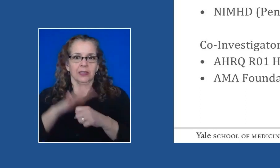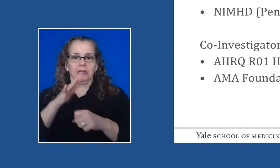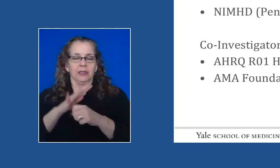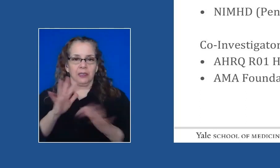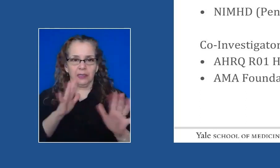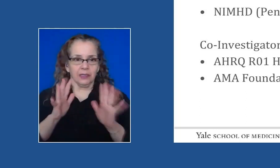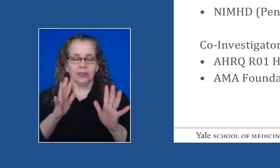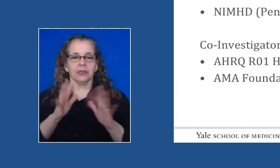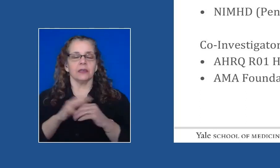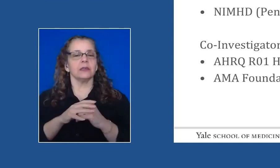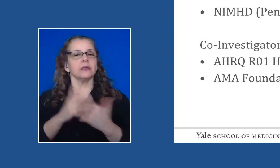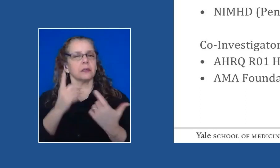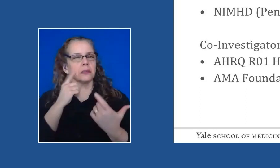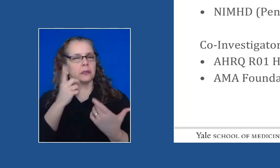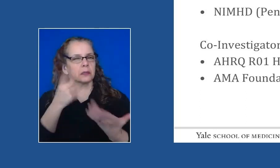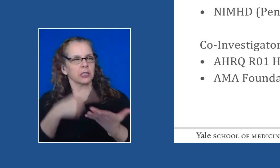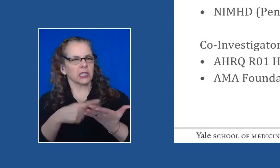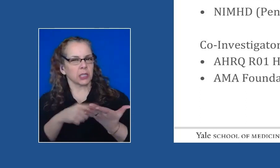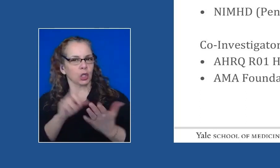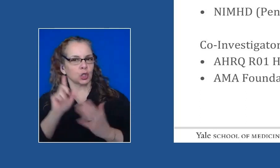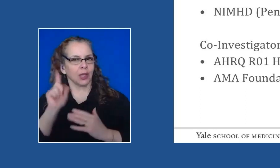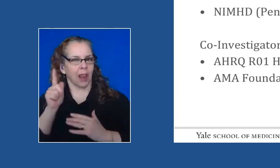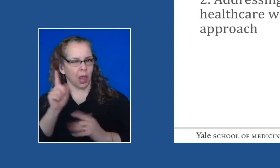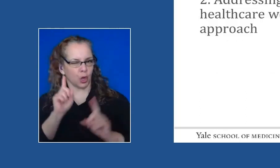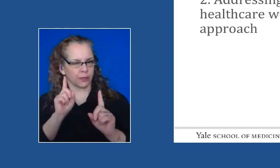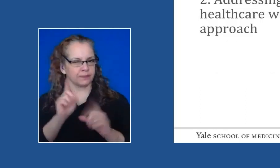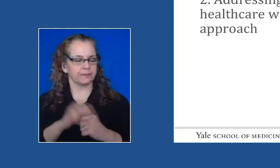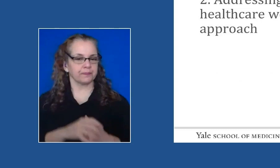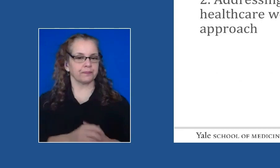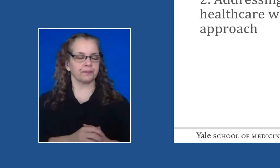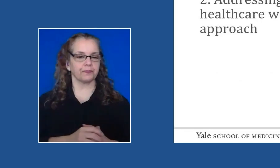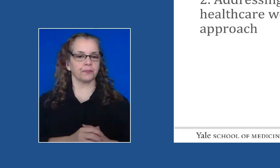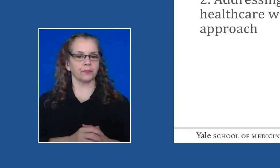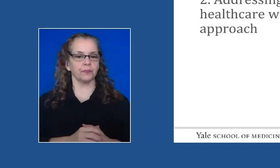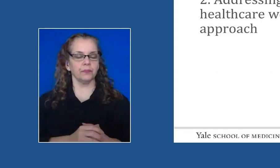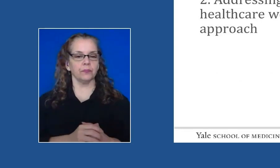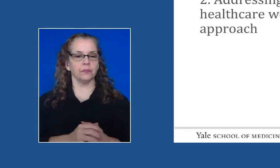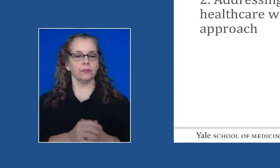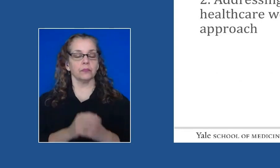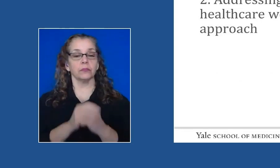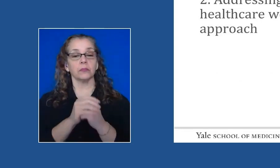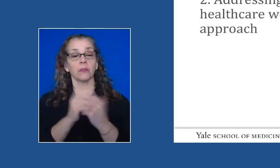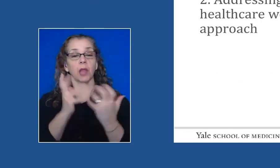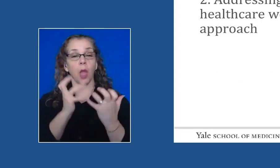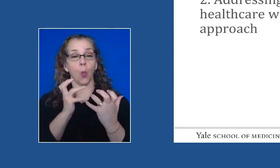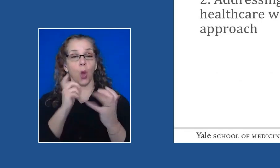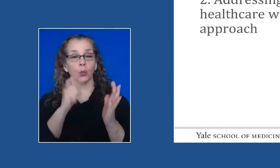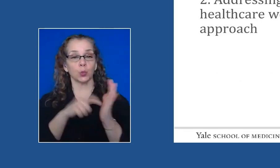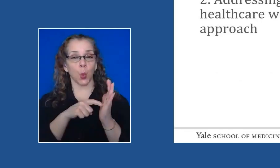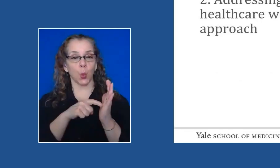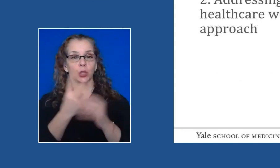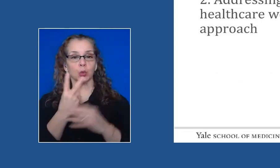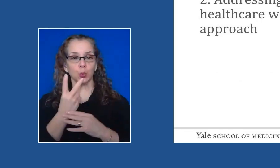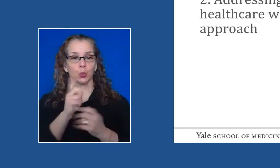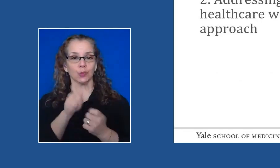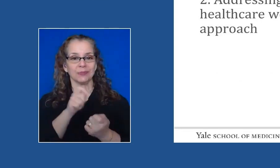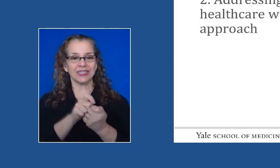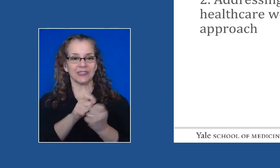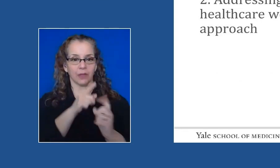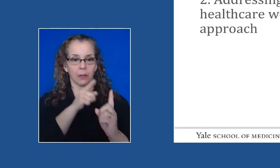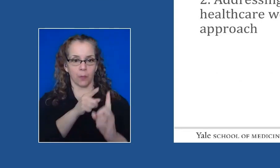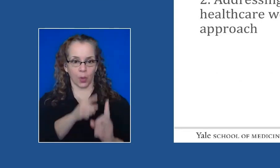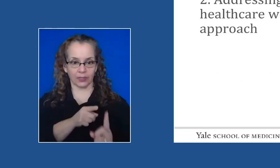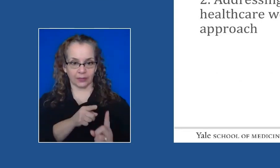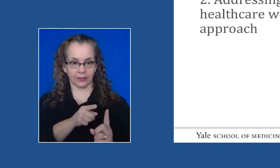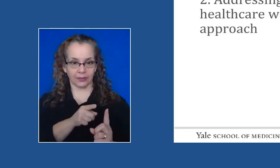the discussion points I want to make later on in this talk. So I want to highlight two specific points in my talk. The first,